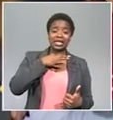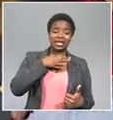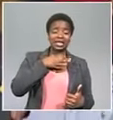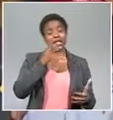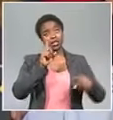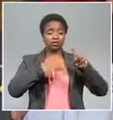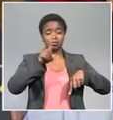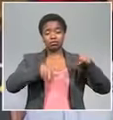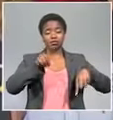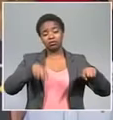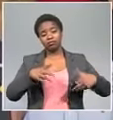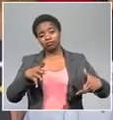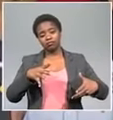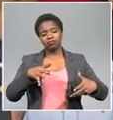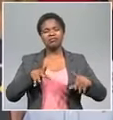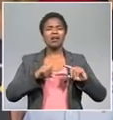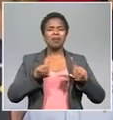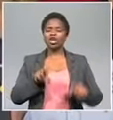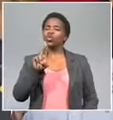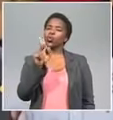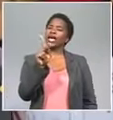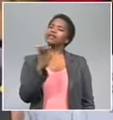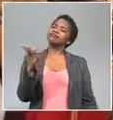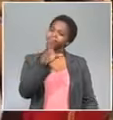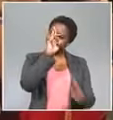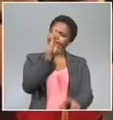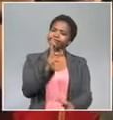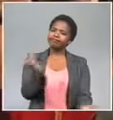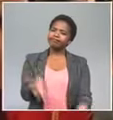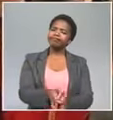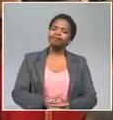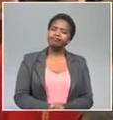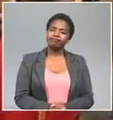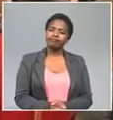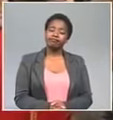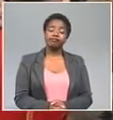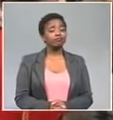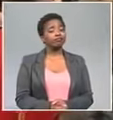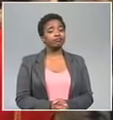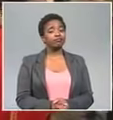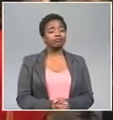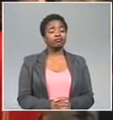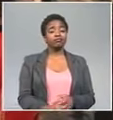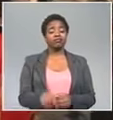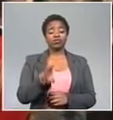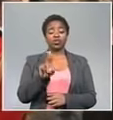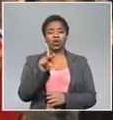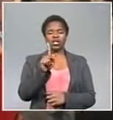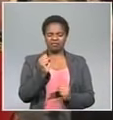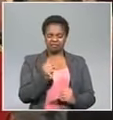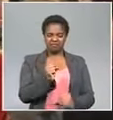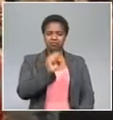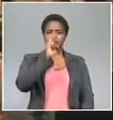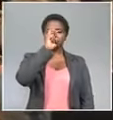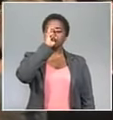England, different parts. But the UK, great respect. The British are famous for keeping a stiff upper